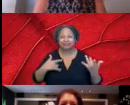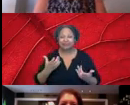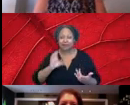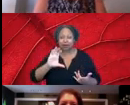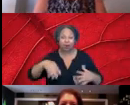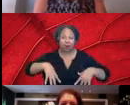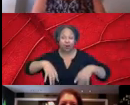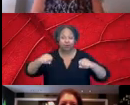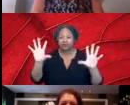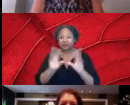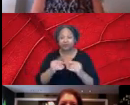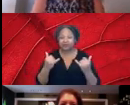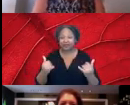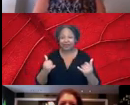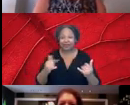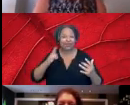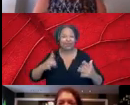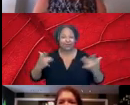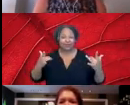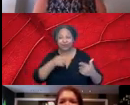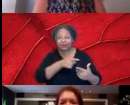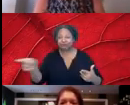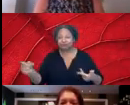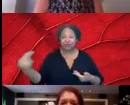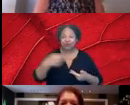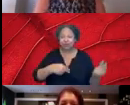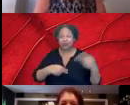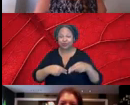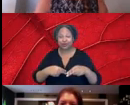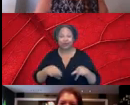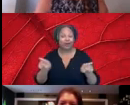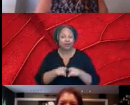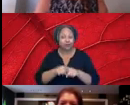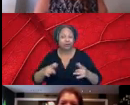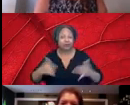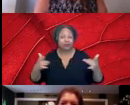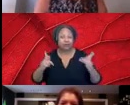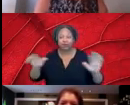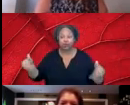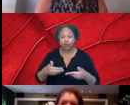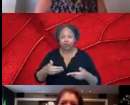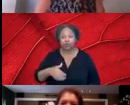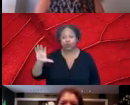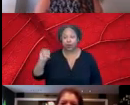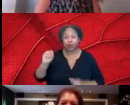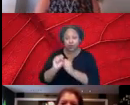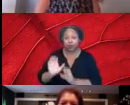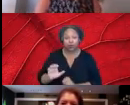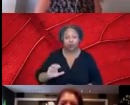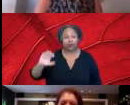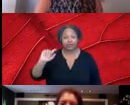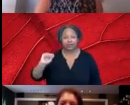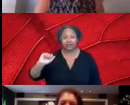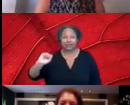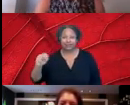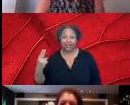that you all could join us. I'm also thrilled to introduce my colleague, Tash, who will be co-hosting the session with me.